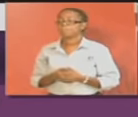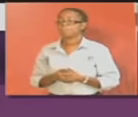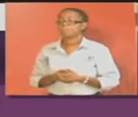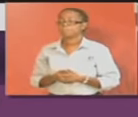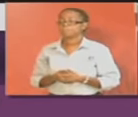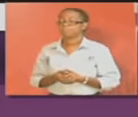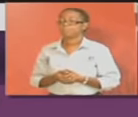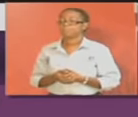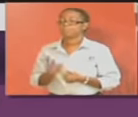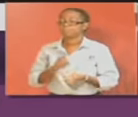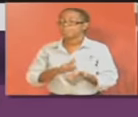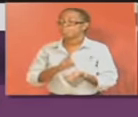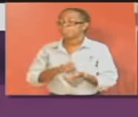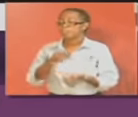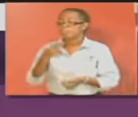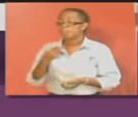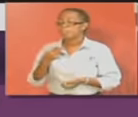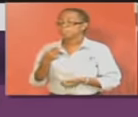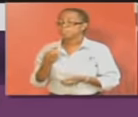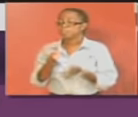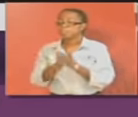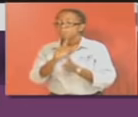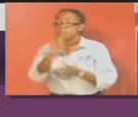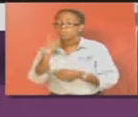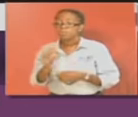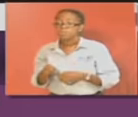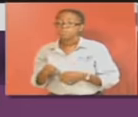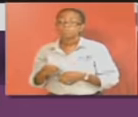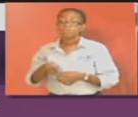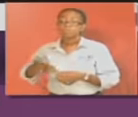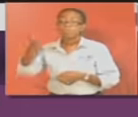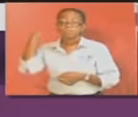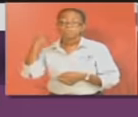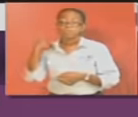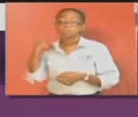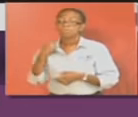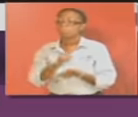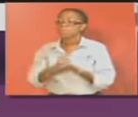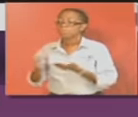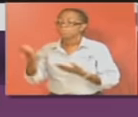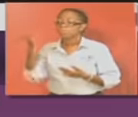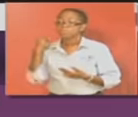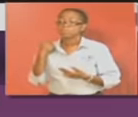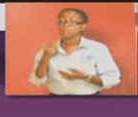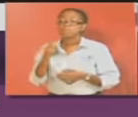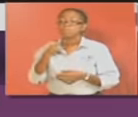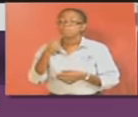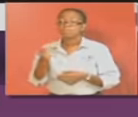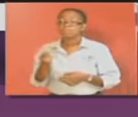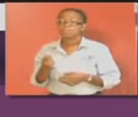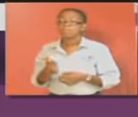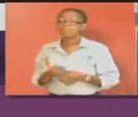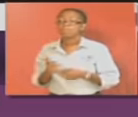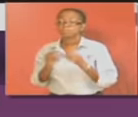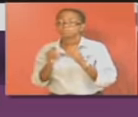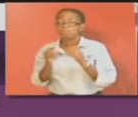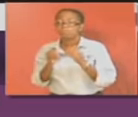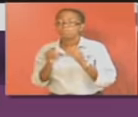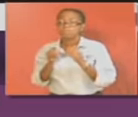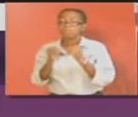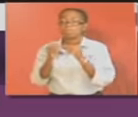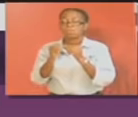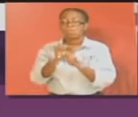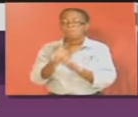Hines, last week you mentioned that 50%, sometimes more, of the cases, positive cases that we've